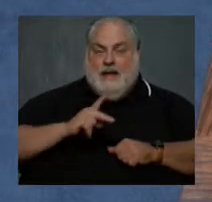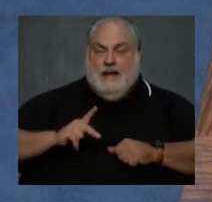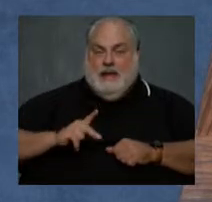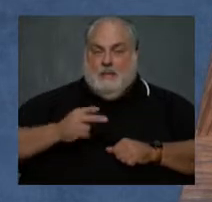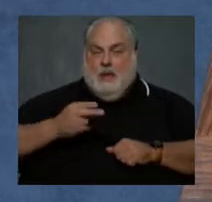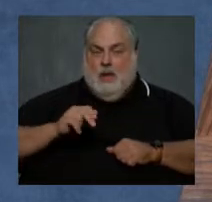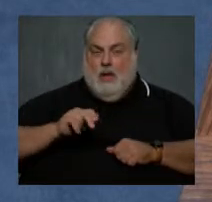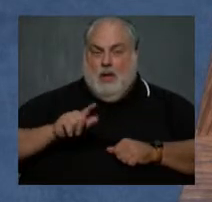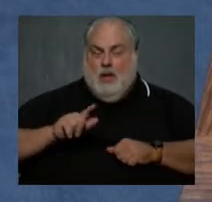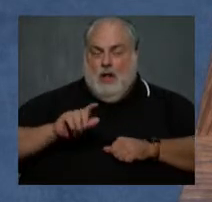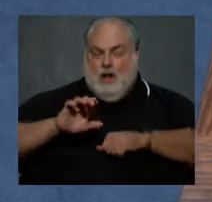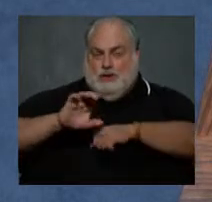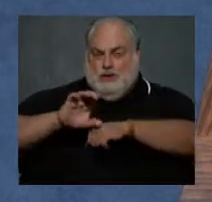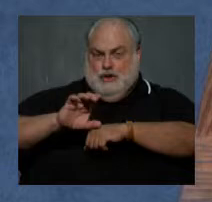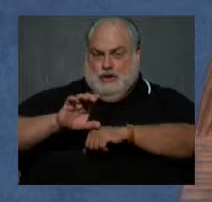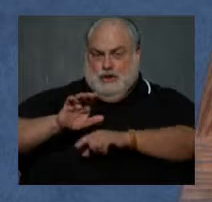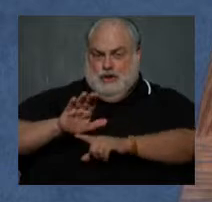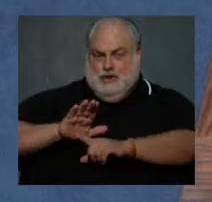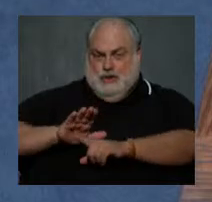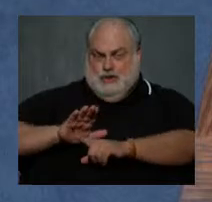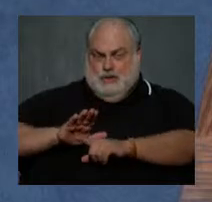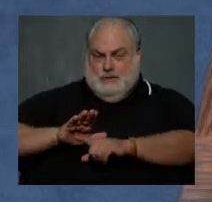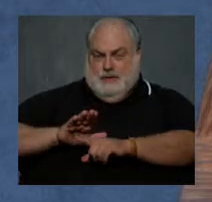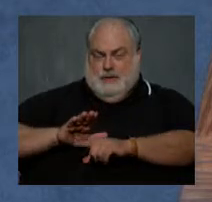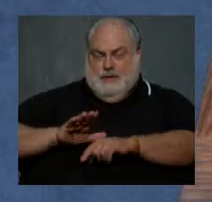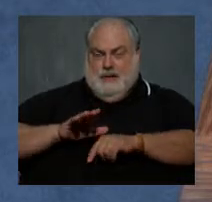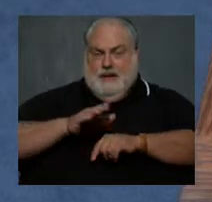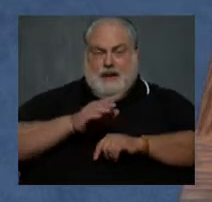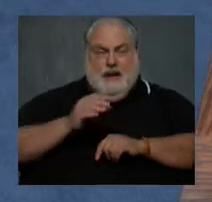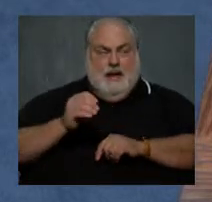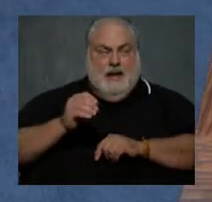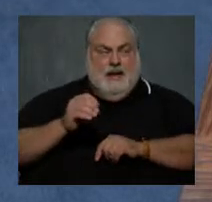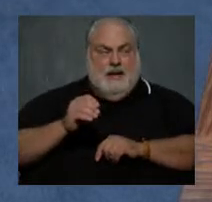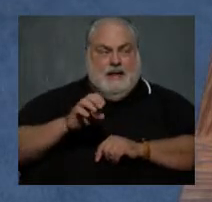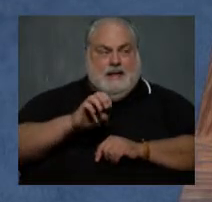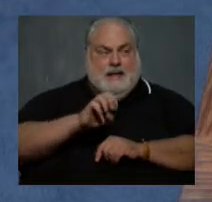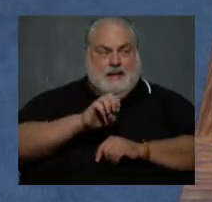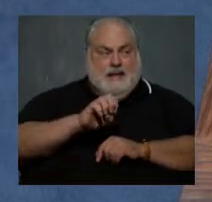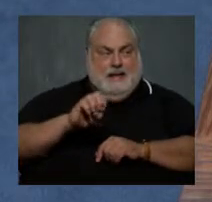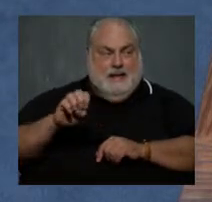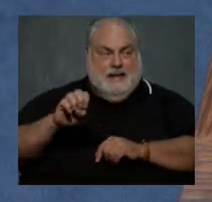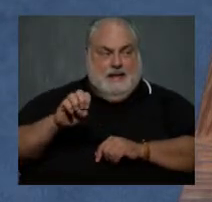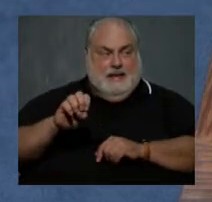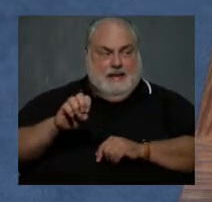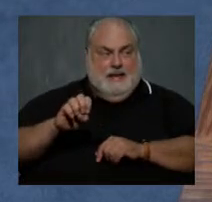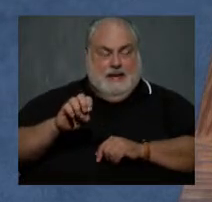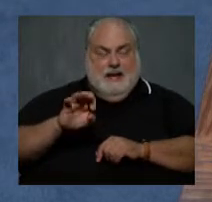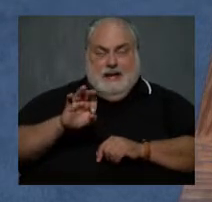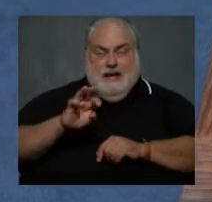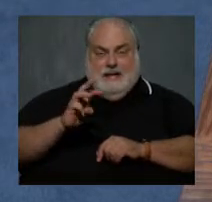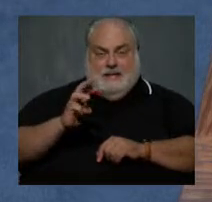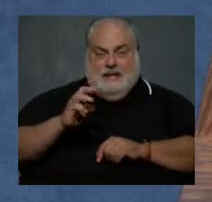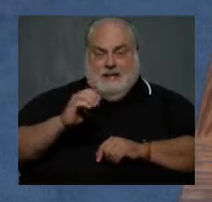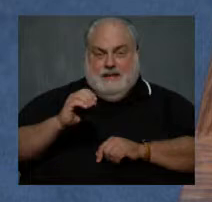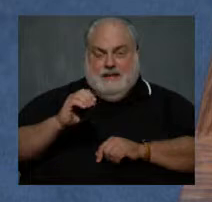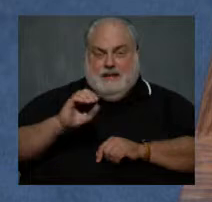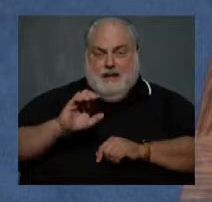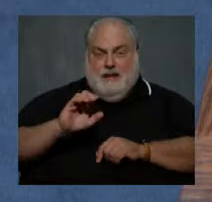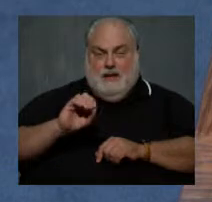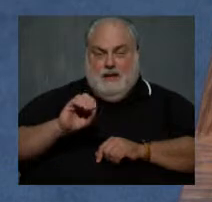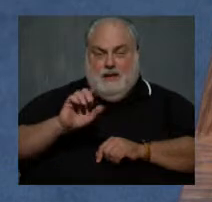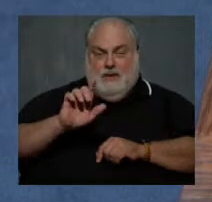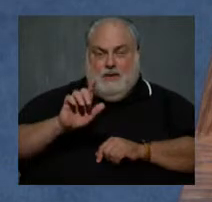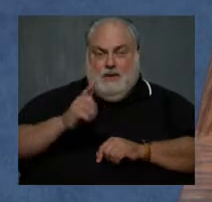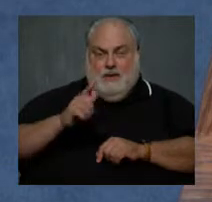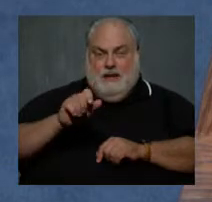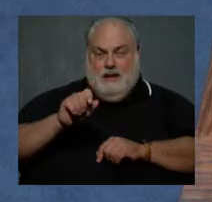Hall church, and then to the east of me is 9600 Colonel Glenn Road,